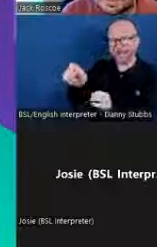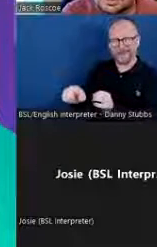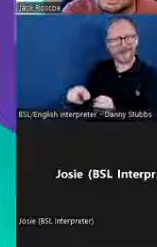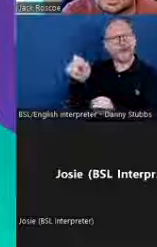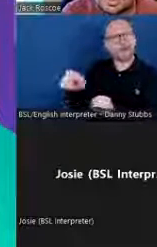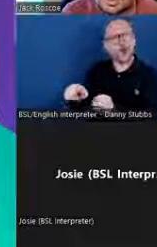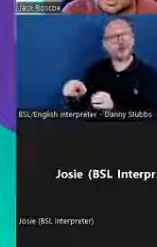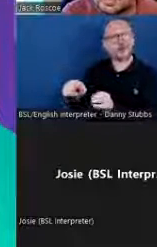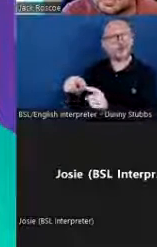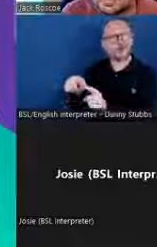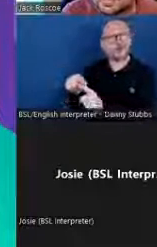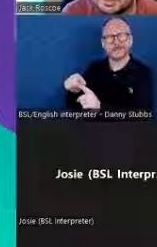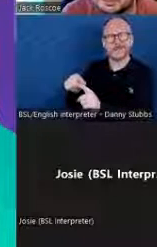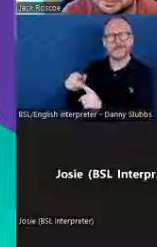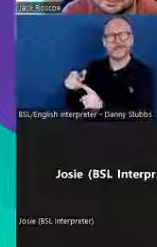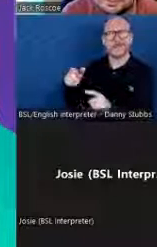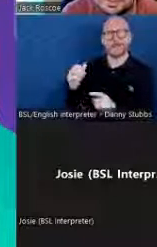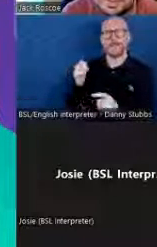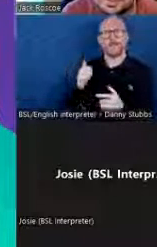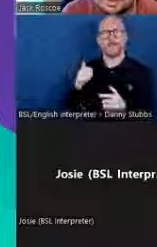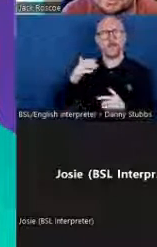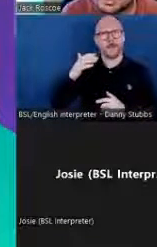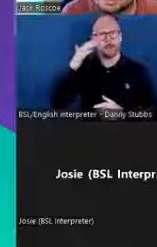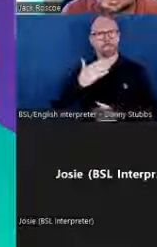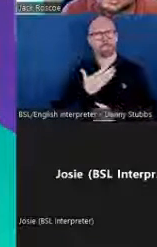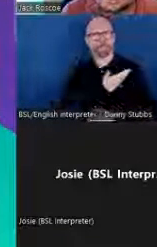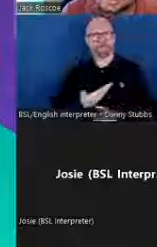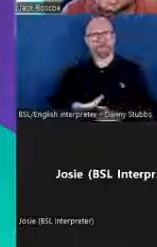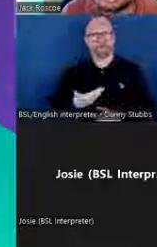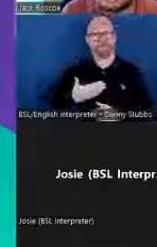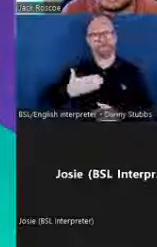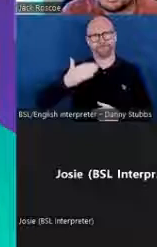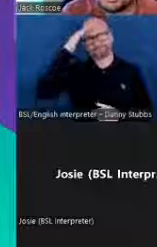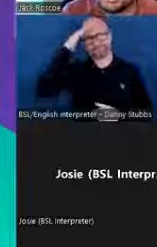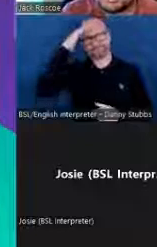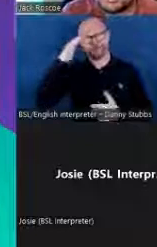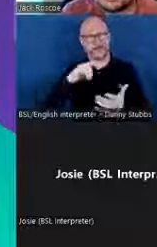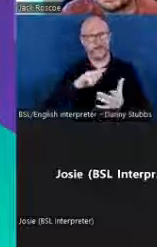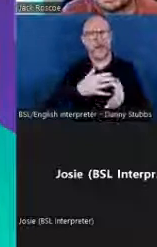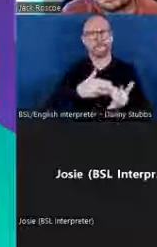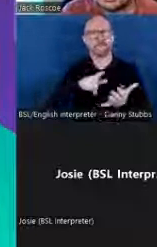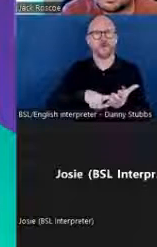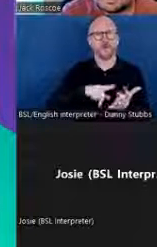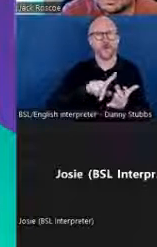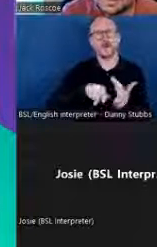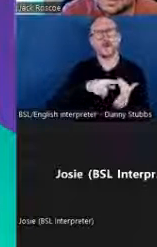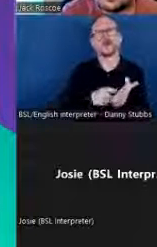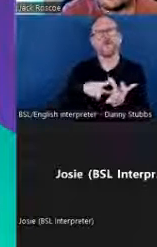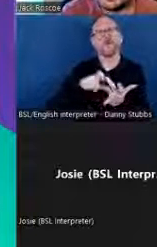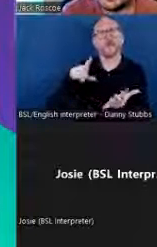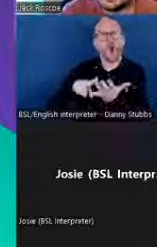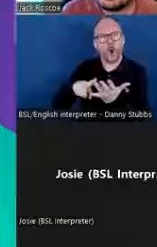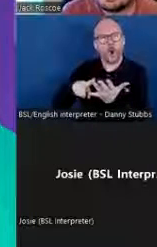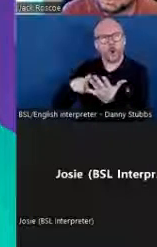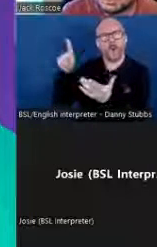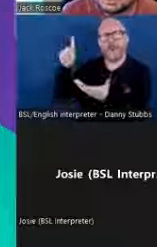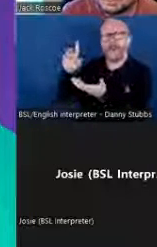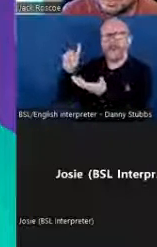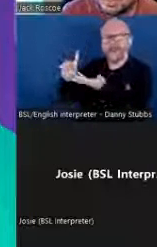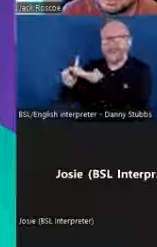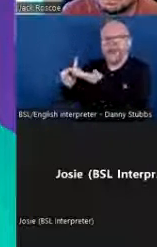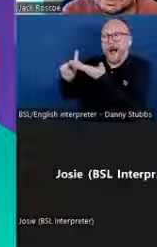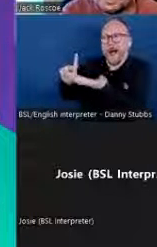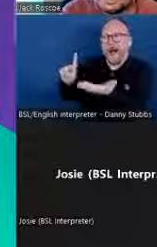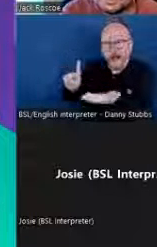was the commander of the Allied fleet in the Battle of Jutland. And that's one extreme example, but all of these individual conversations and reflections